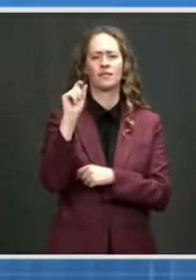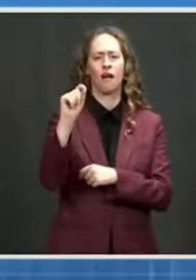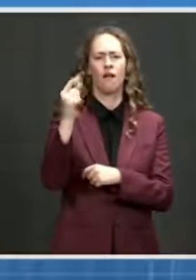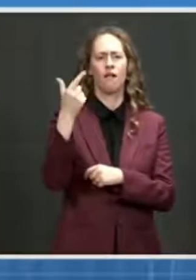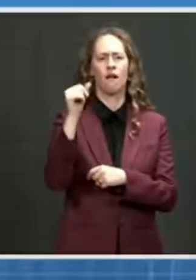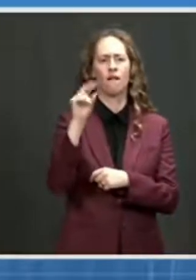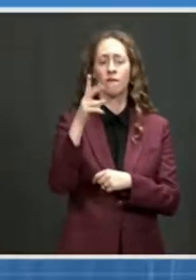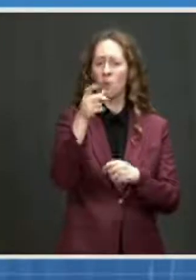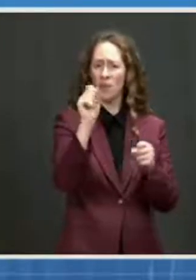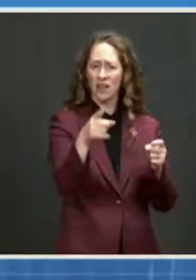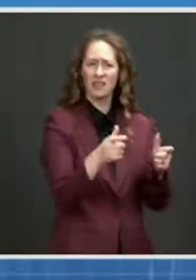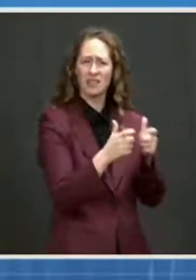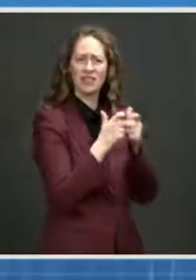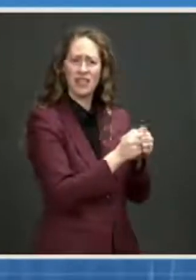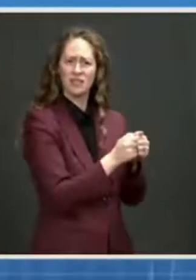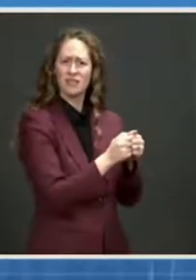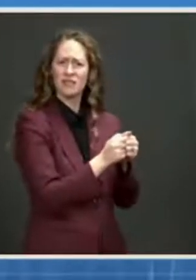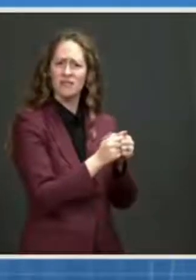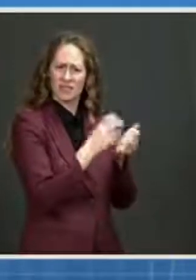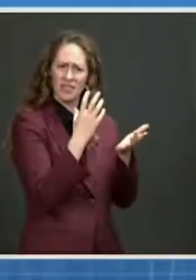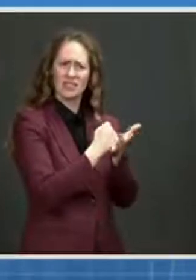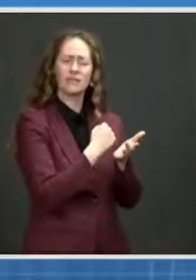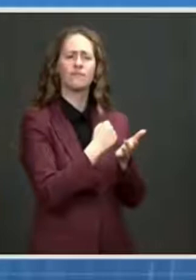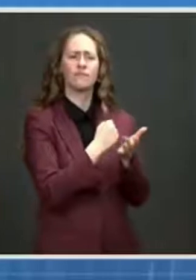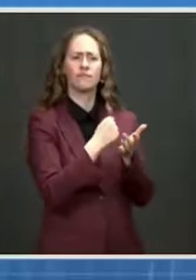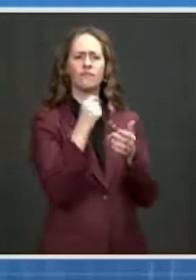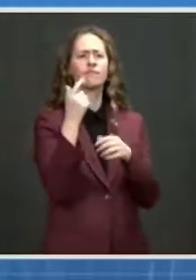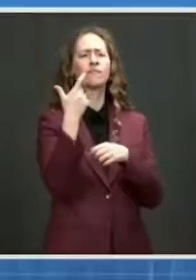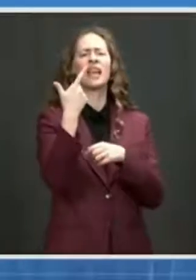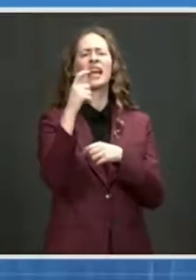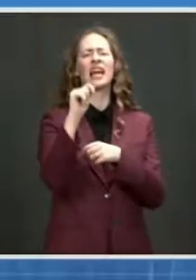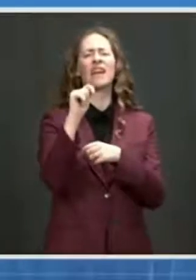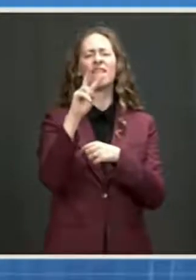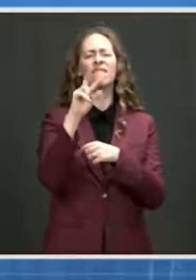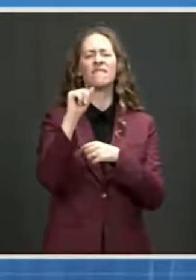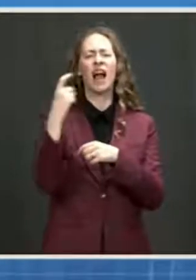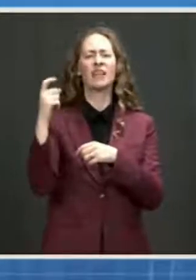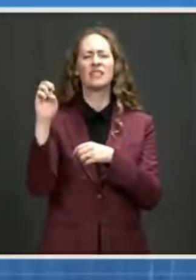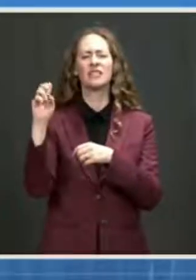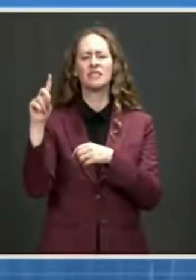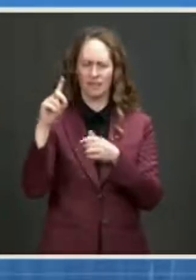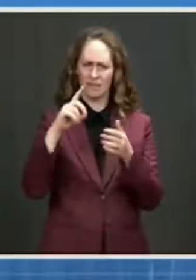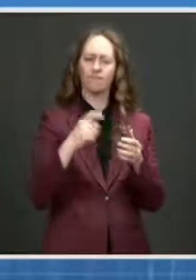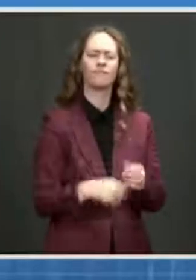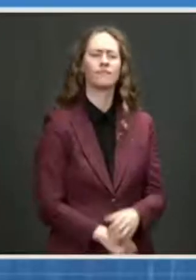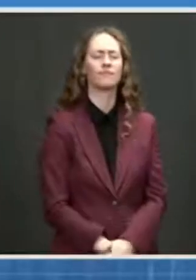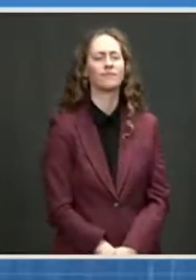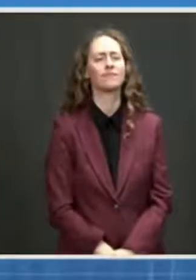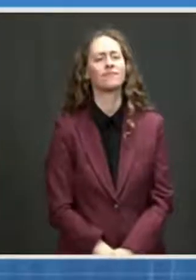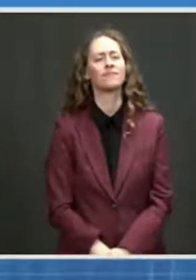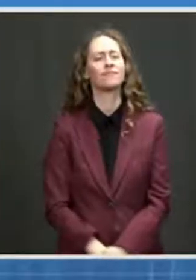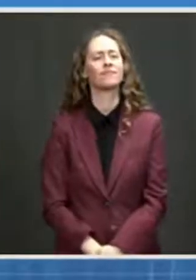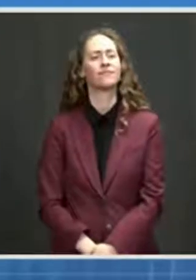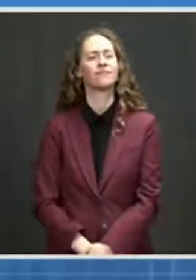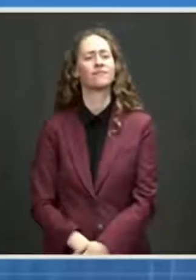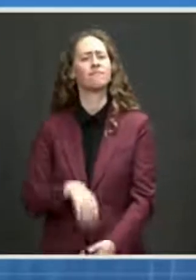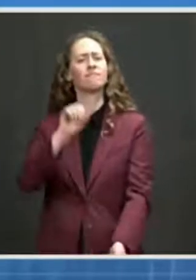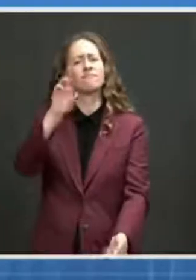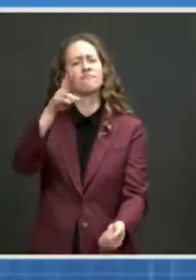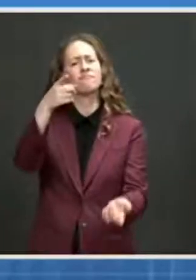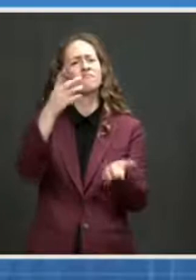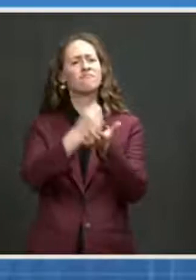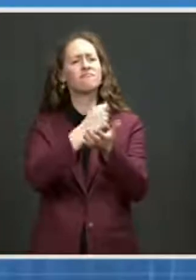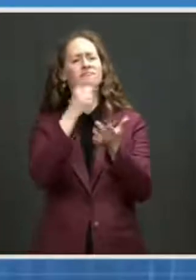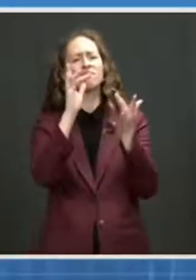or 438-829, or talk with your healthcare provider, state or local health department, or local pharmacist